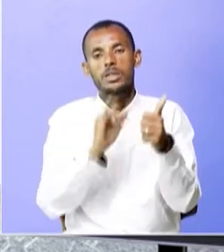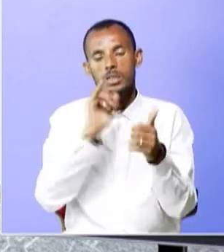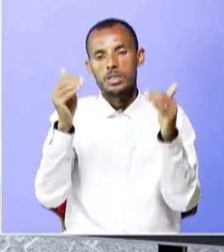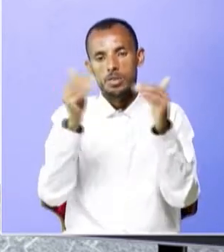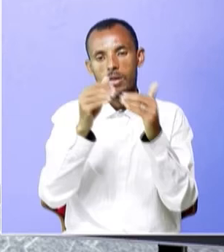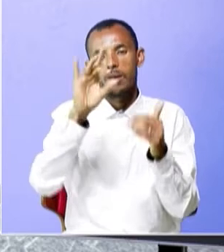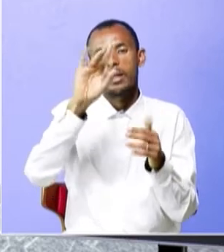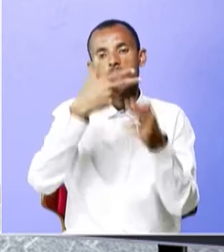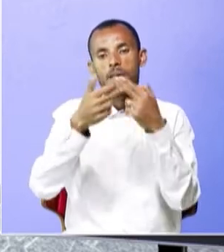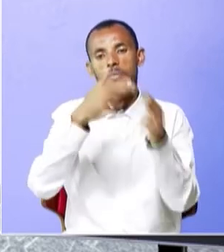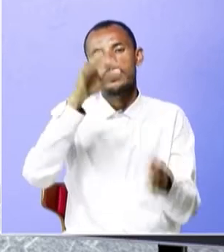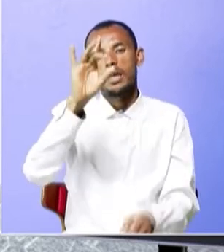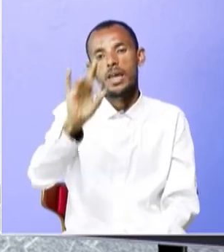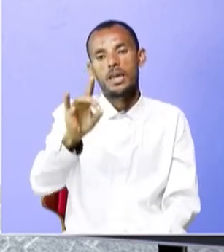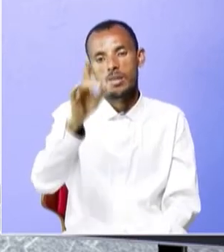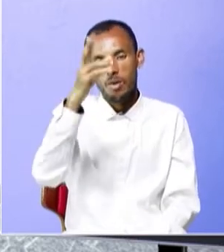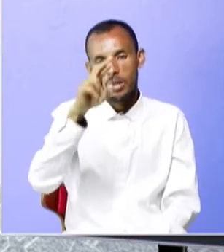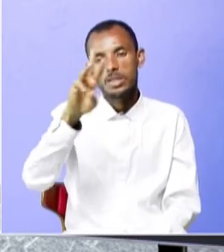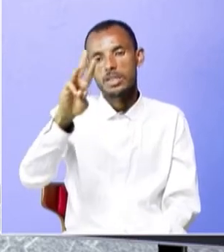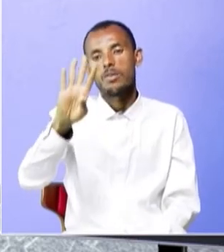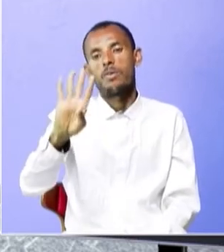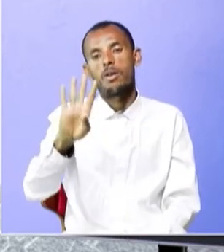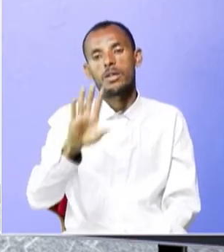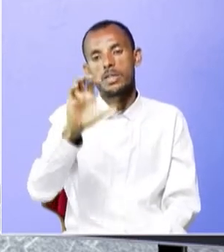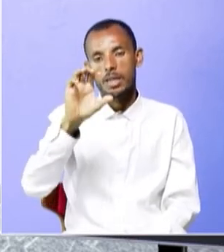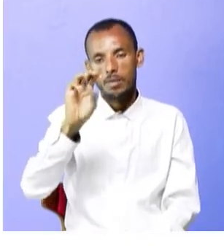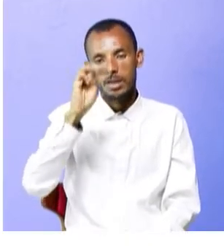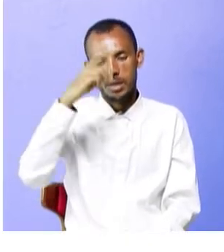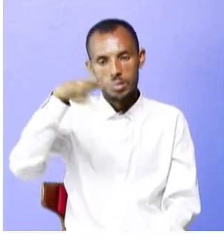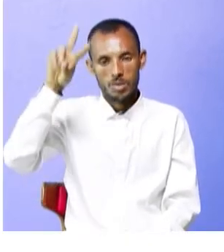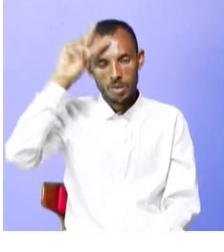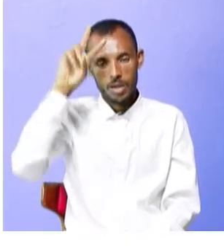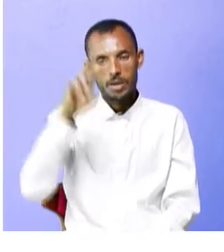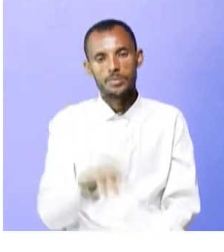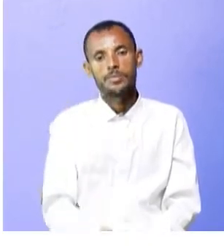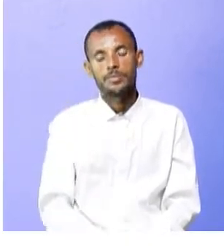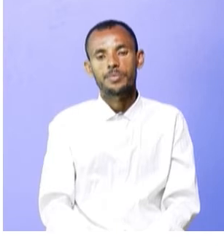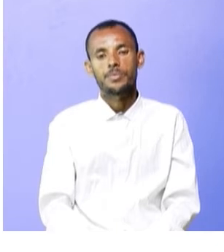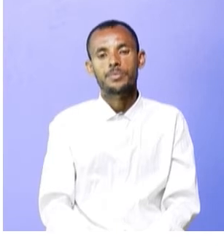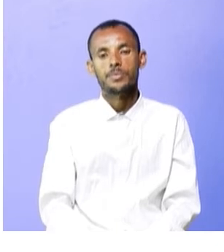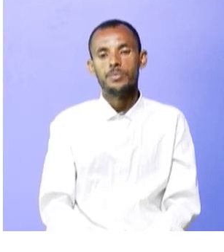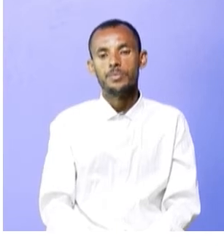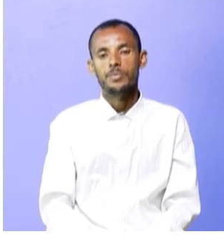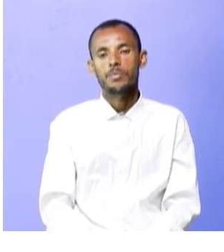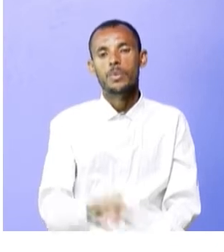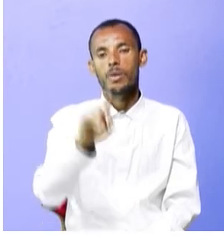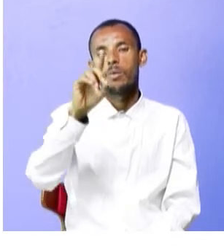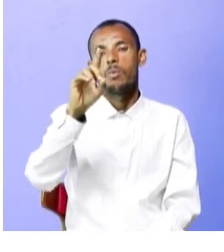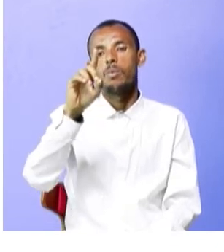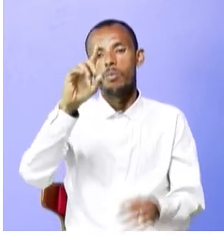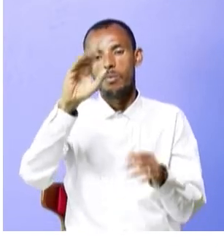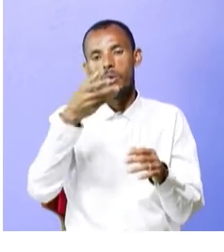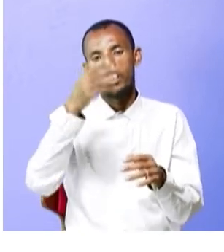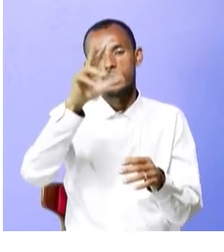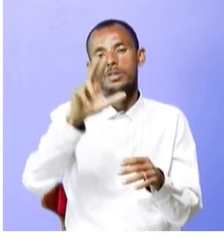by 8 or 64 centimeter square. So 1/3 of